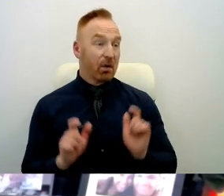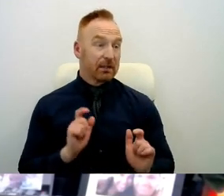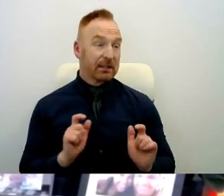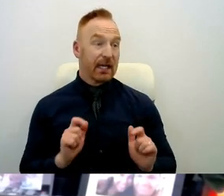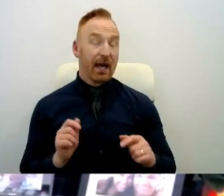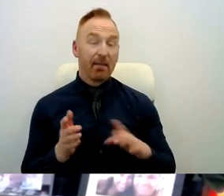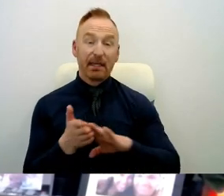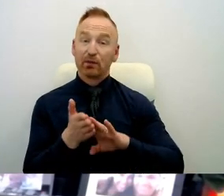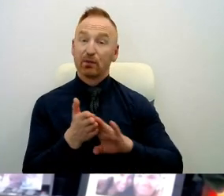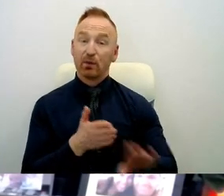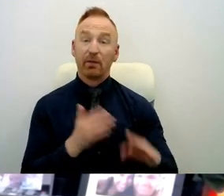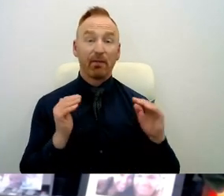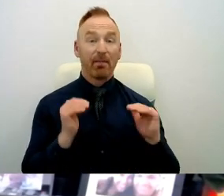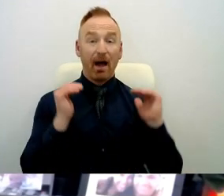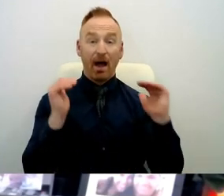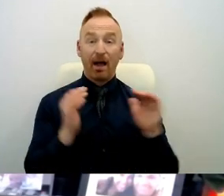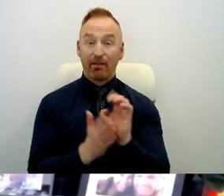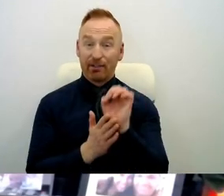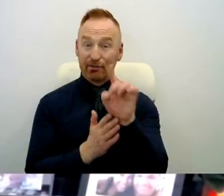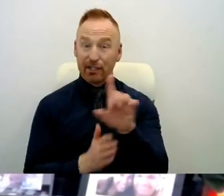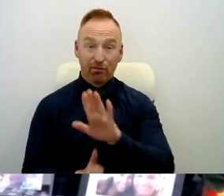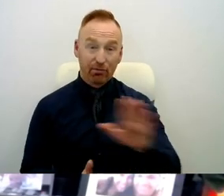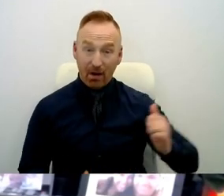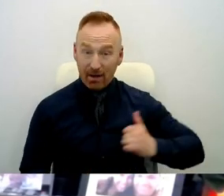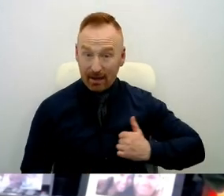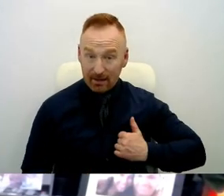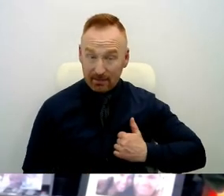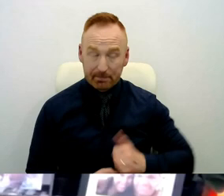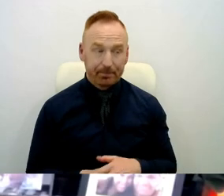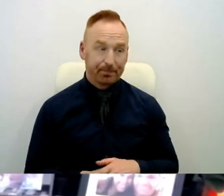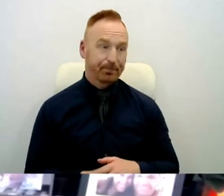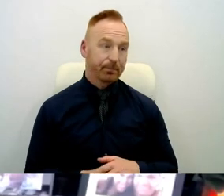been excluded from higher education in Canada as well.